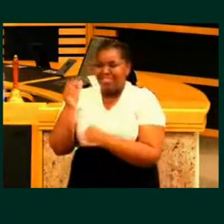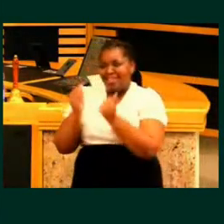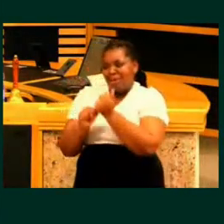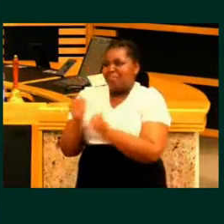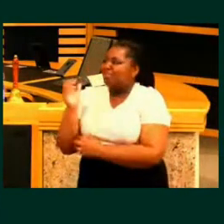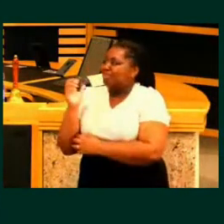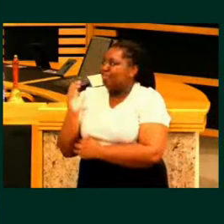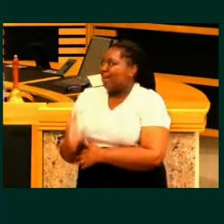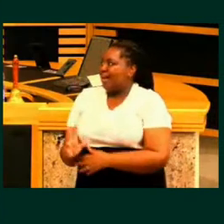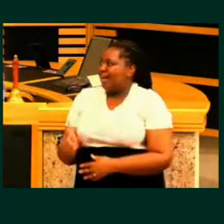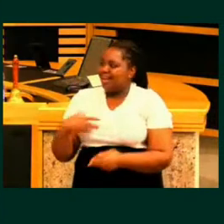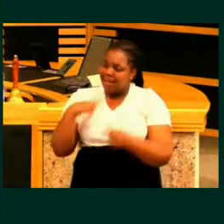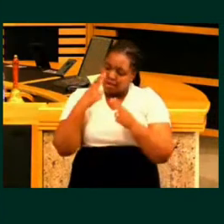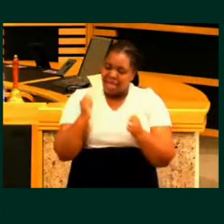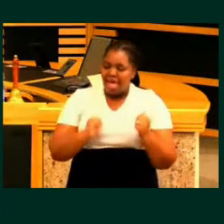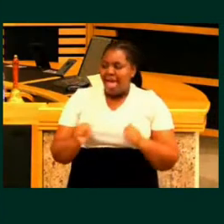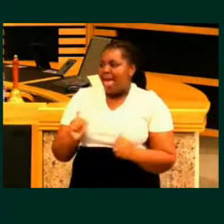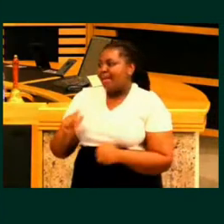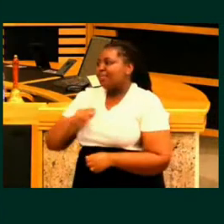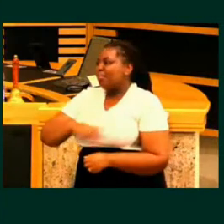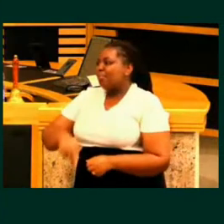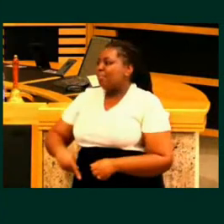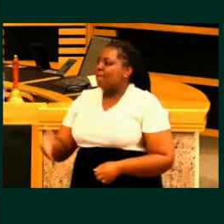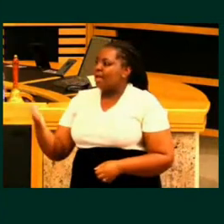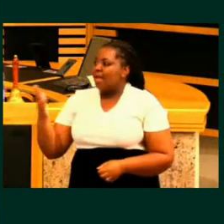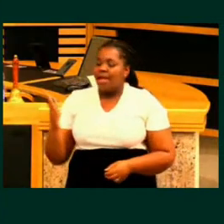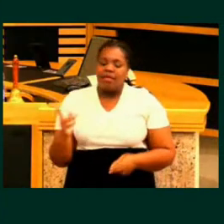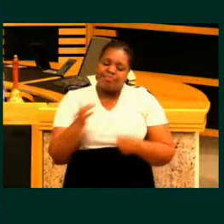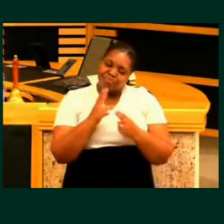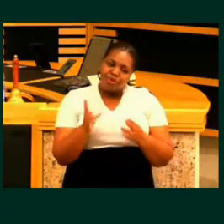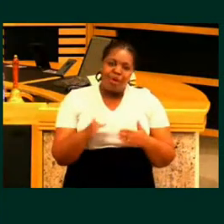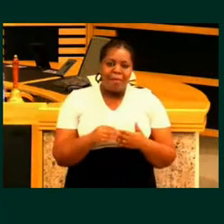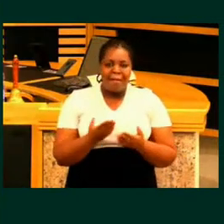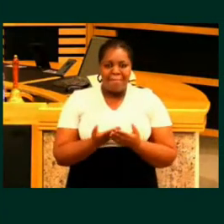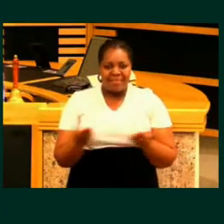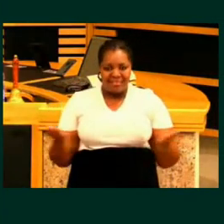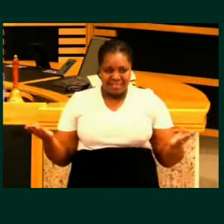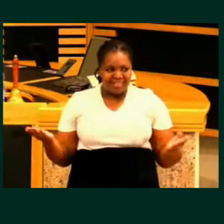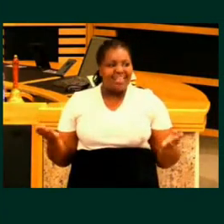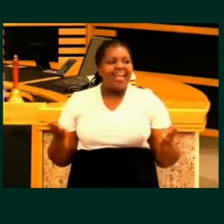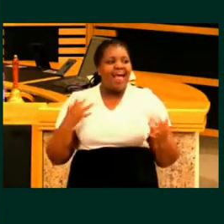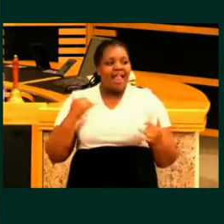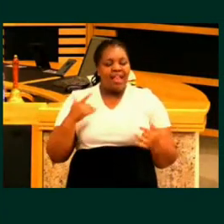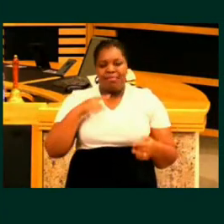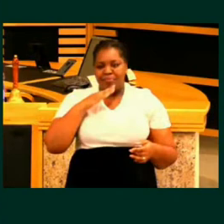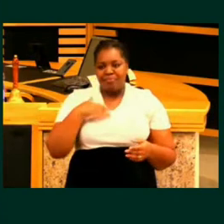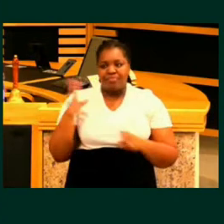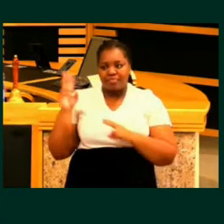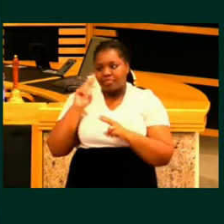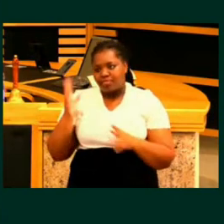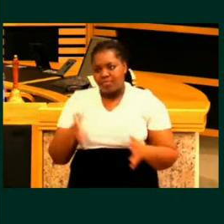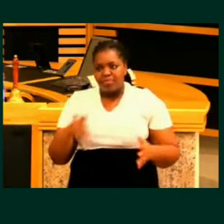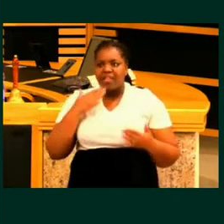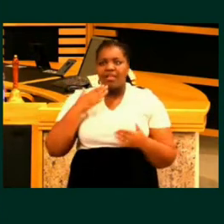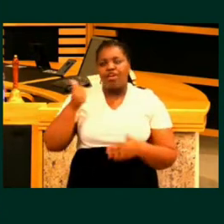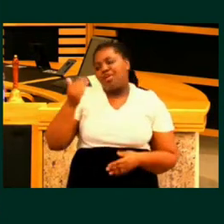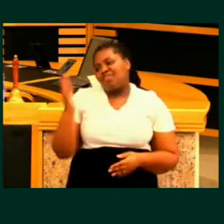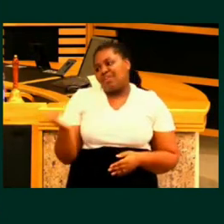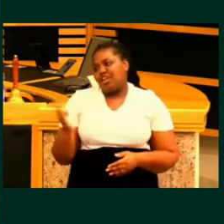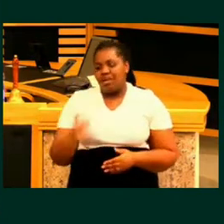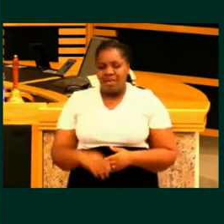honorable uh acting Premier um honorable members and uh any guests uh good